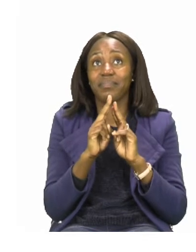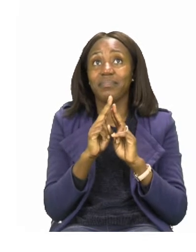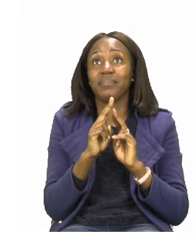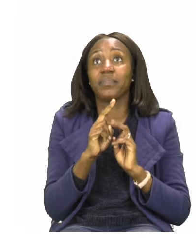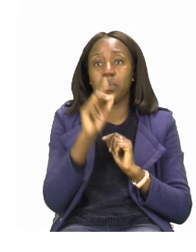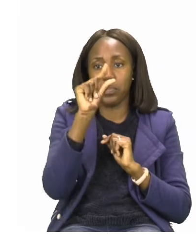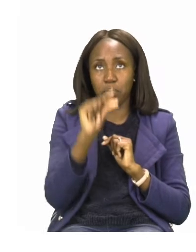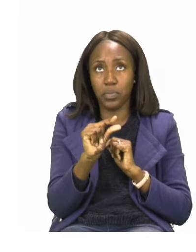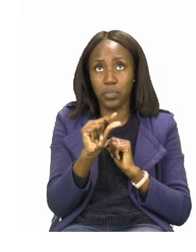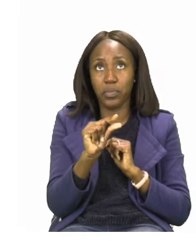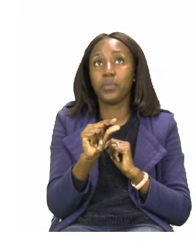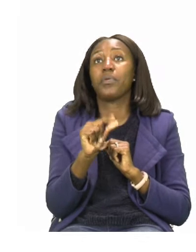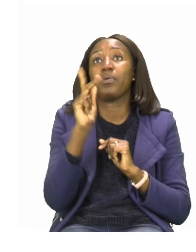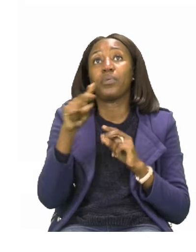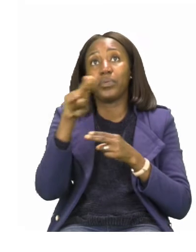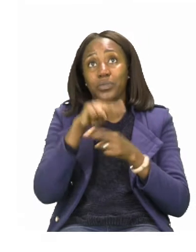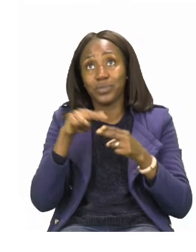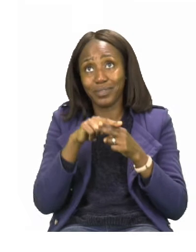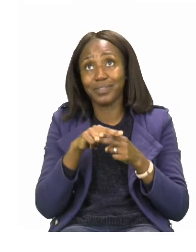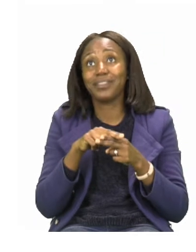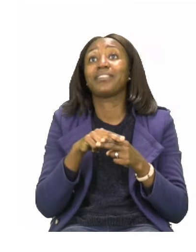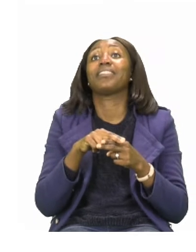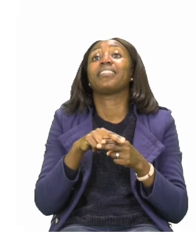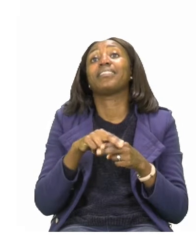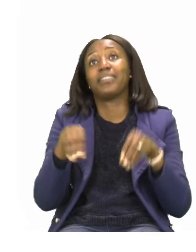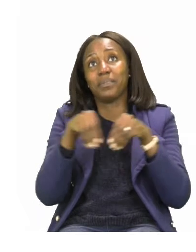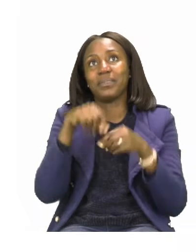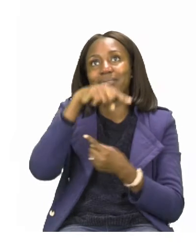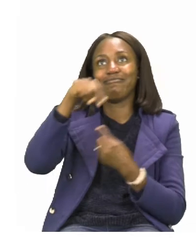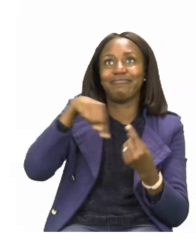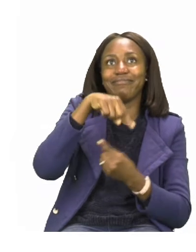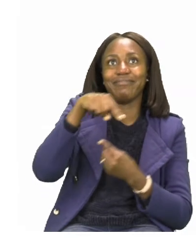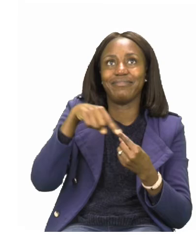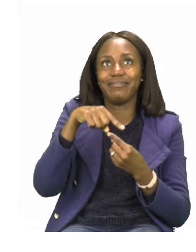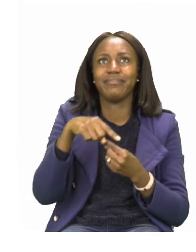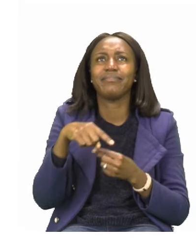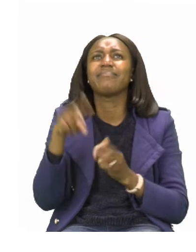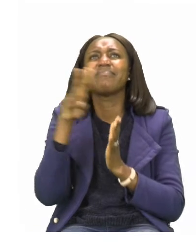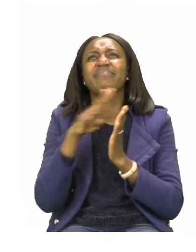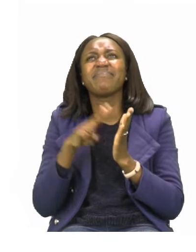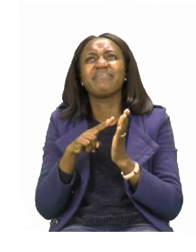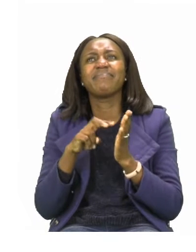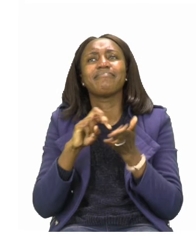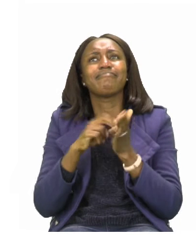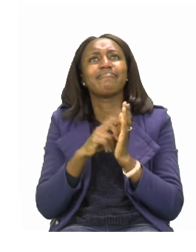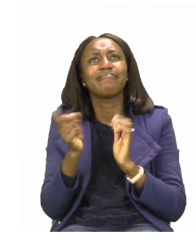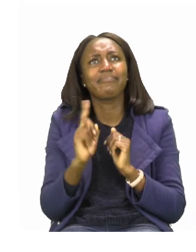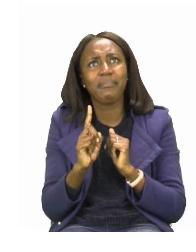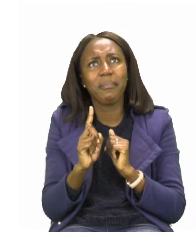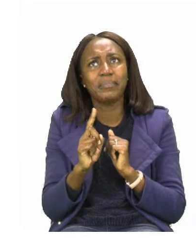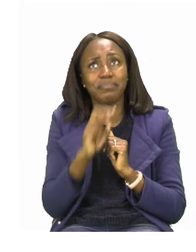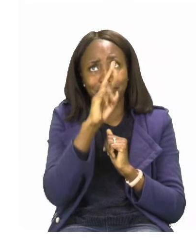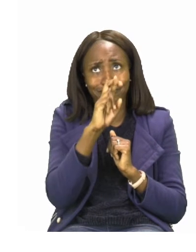reducing, reusing, and recycling. We need to read what each of these are for us to